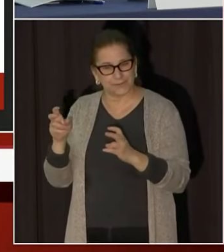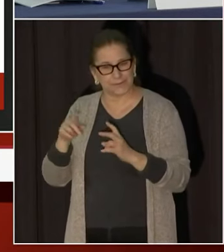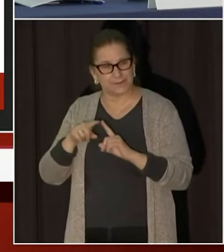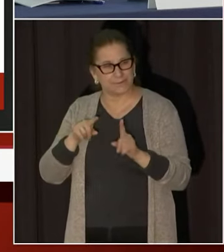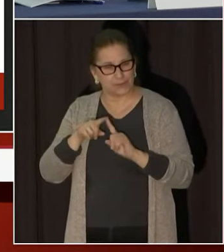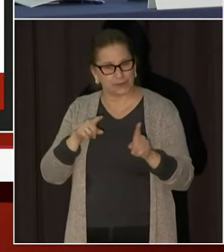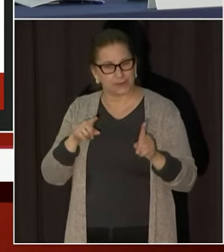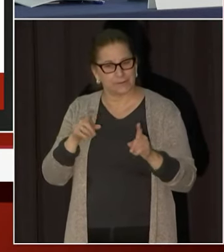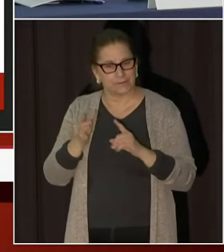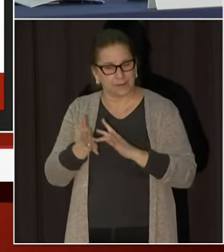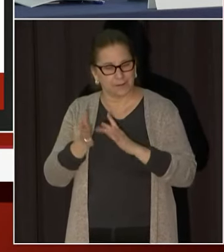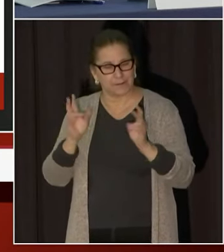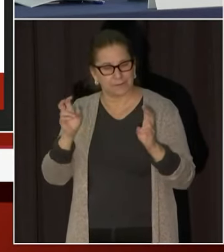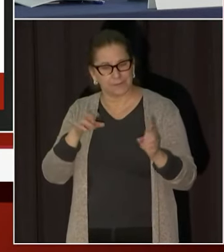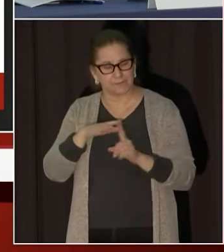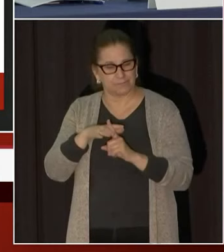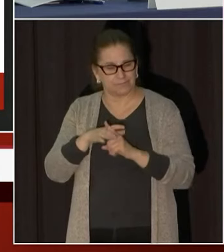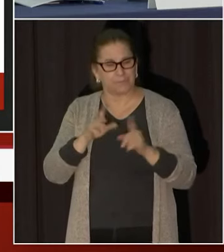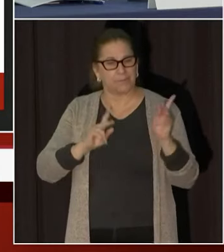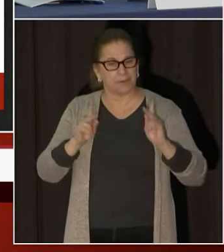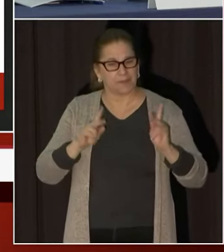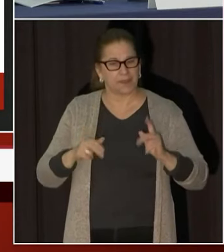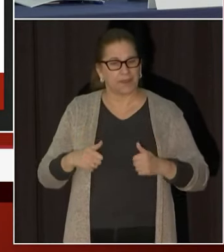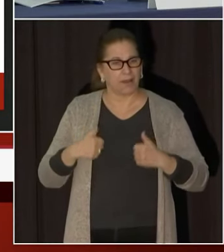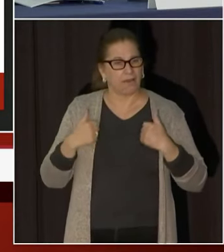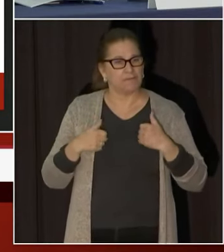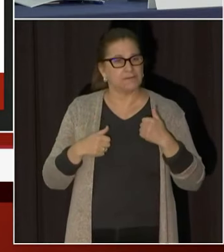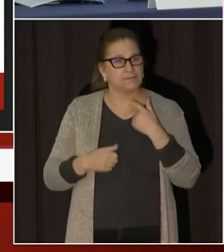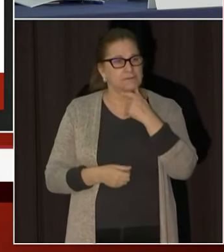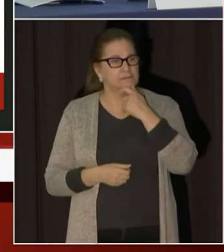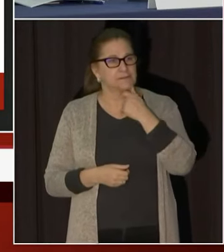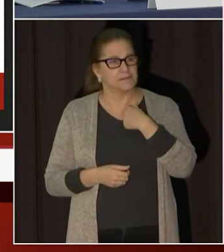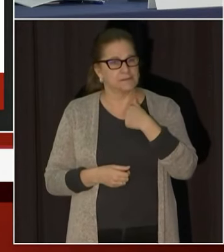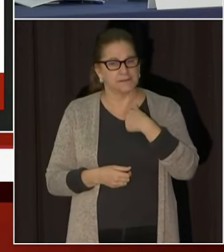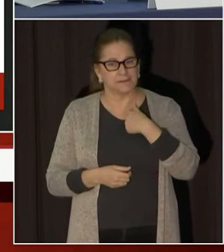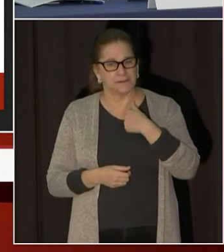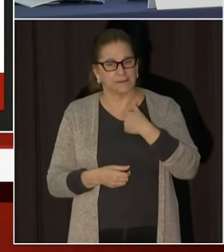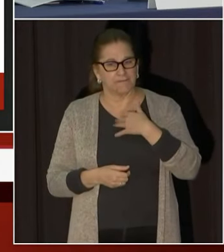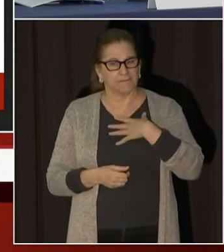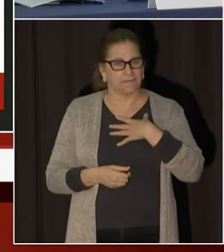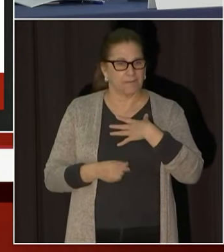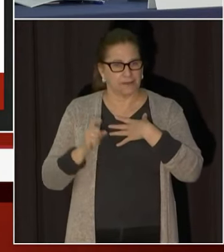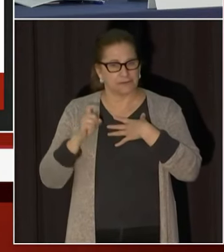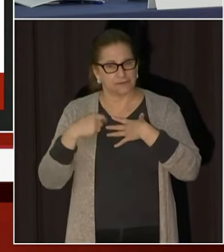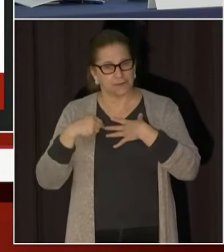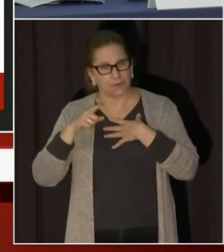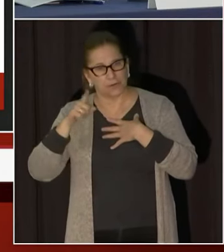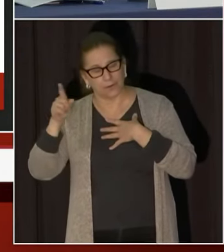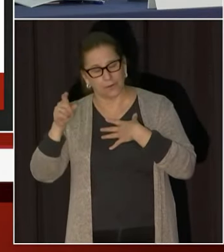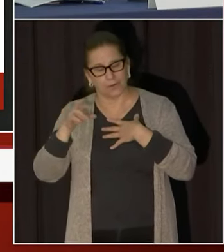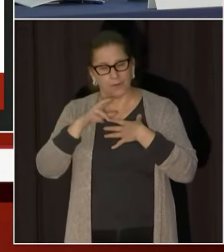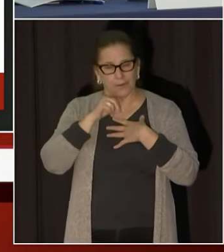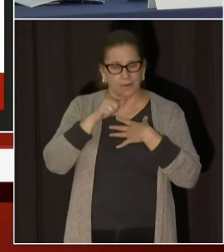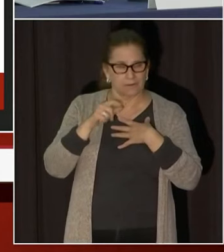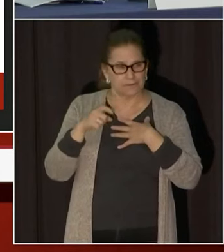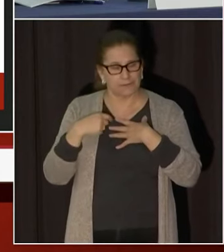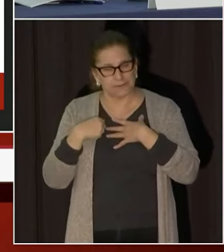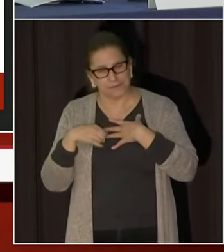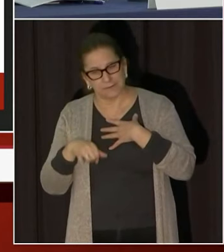residents become unsure of the healthcare system's ability to provide emergency care. We